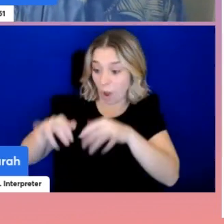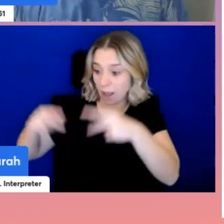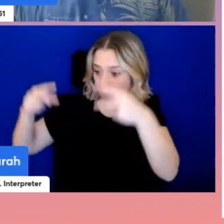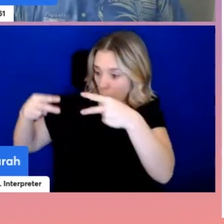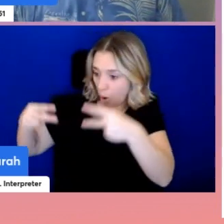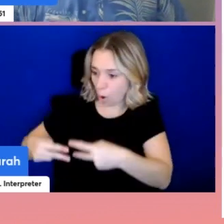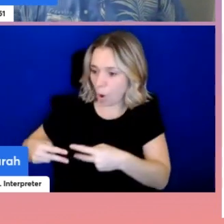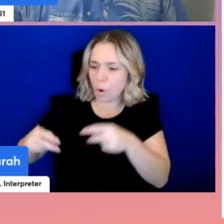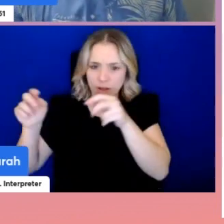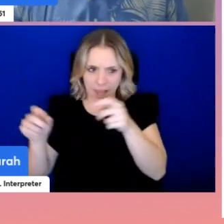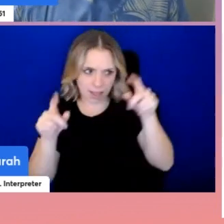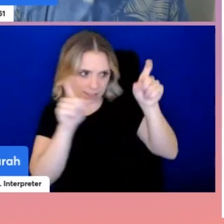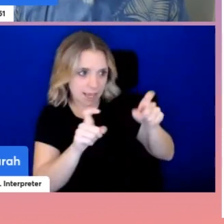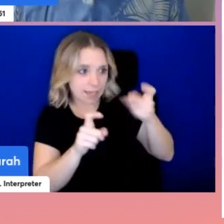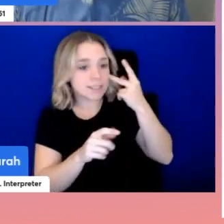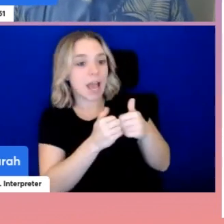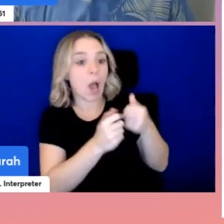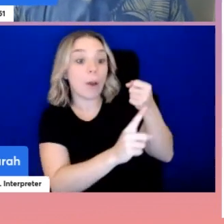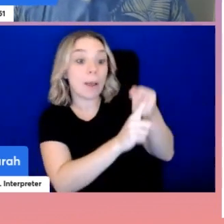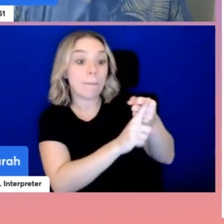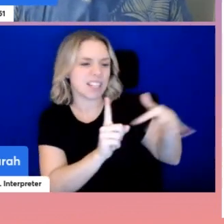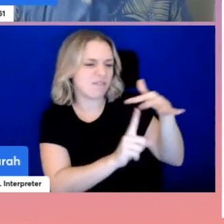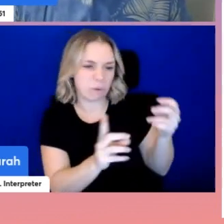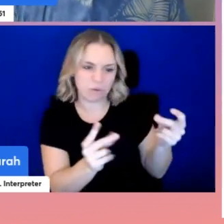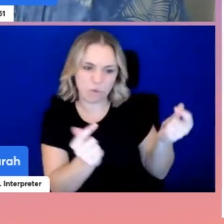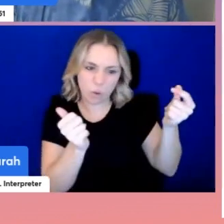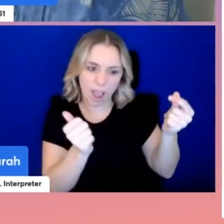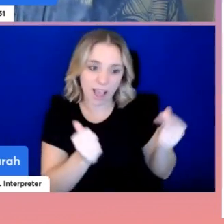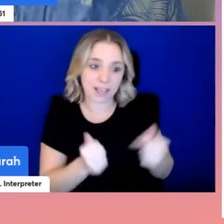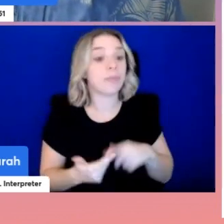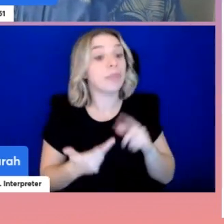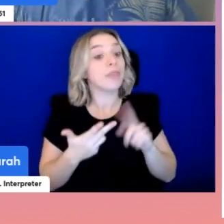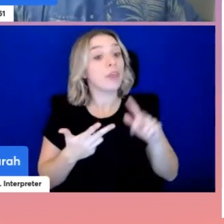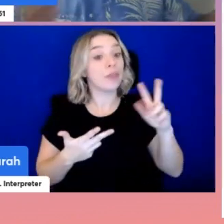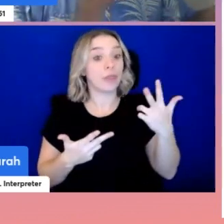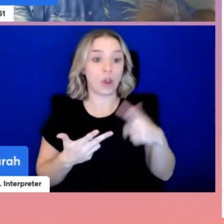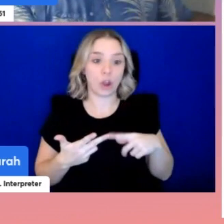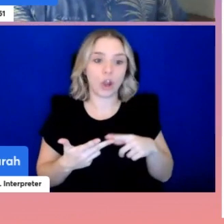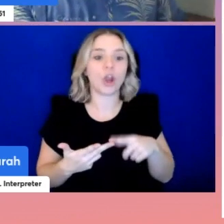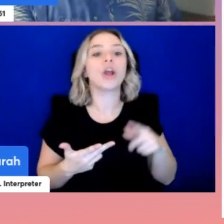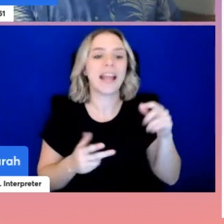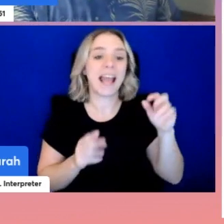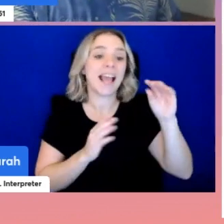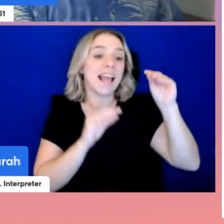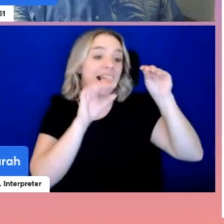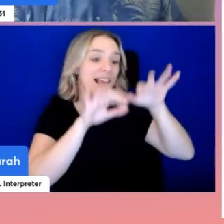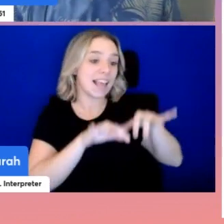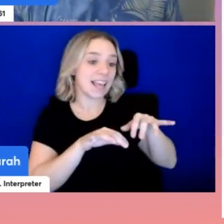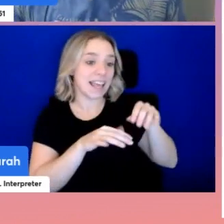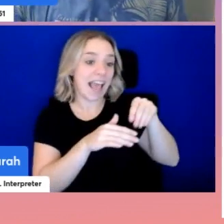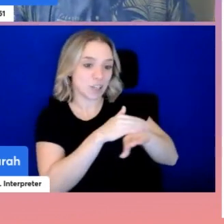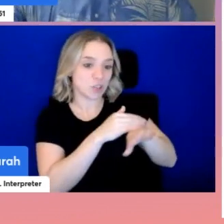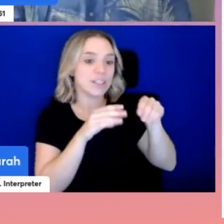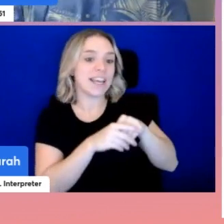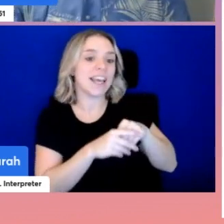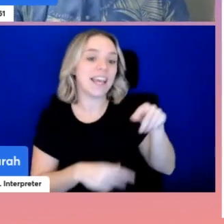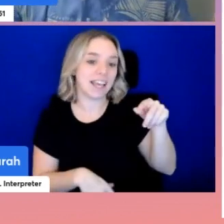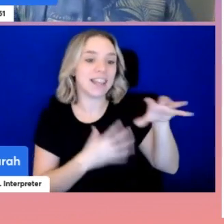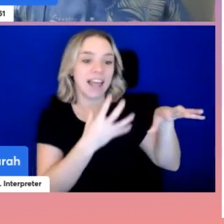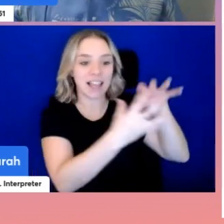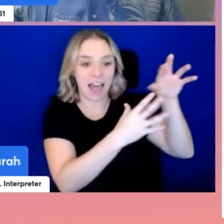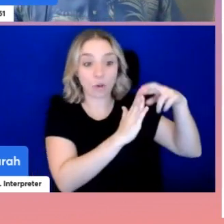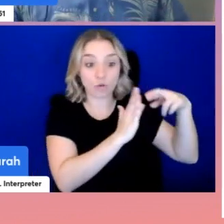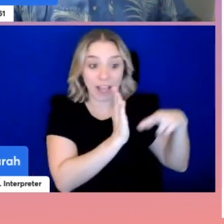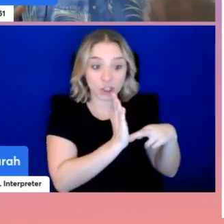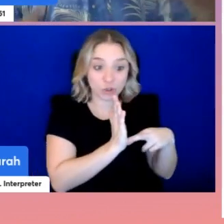environment. Third, and most importantly, is an entry in the Terraform Cloud registry. So whether they used our templated repo or if they brought their own,